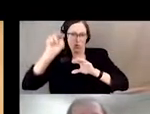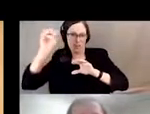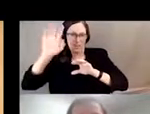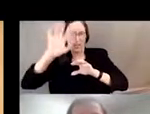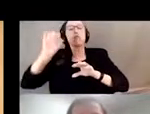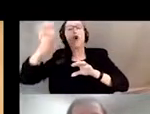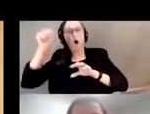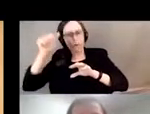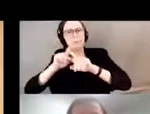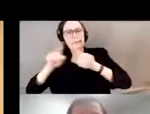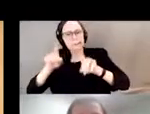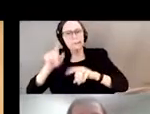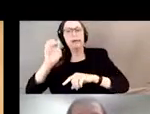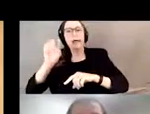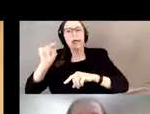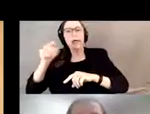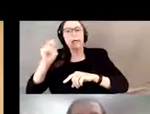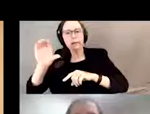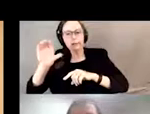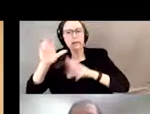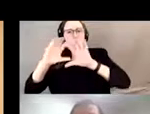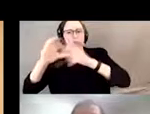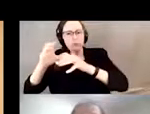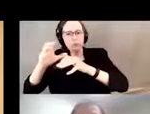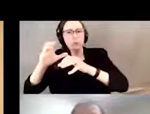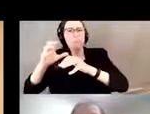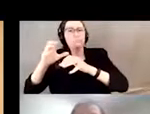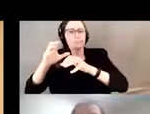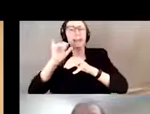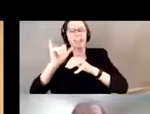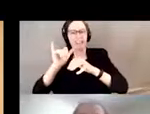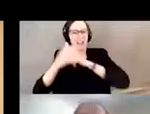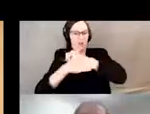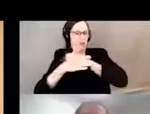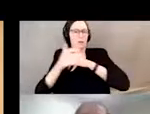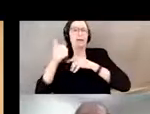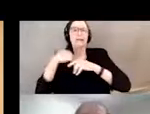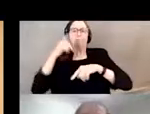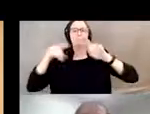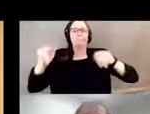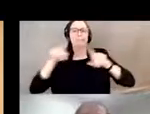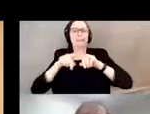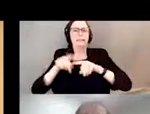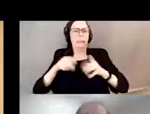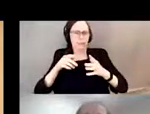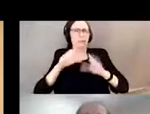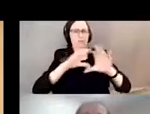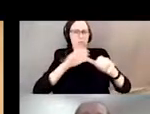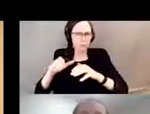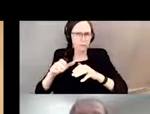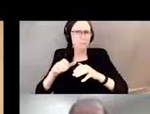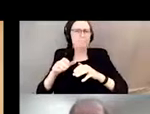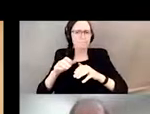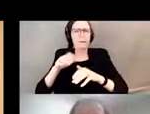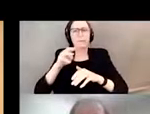group inside Afghanistan. This country is made up of a number of different minorities, ethnic